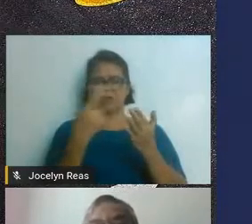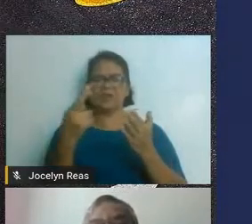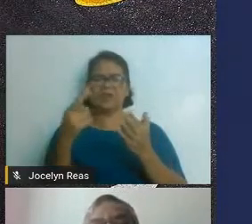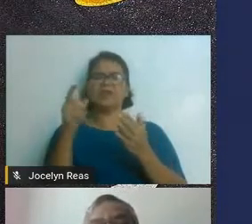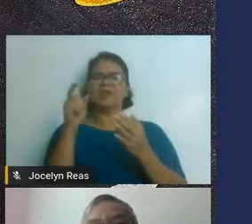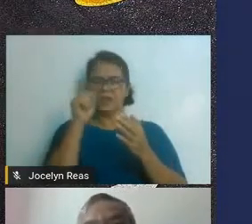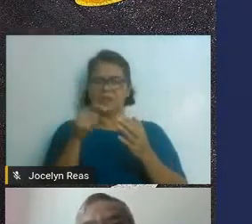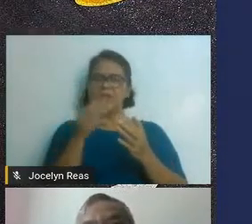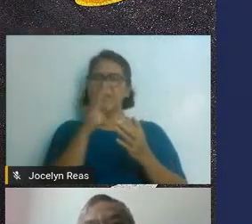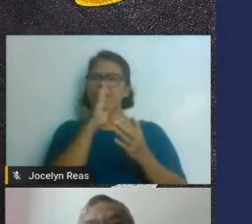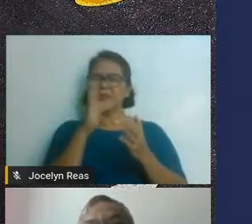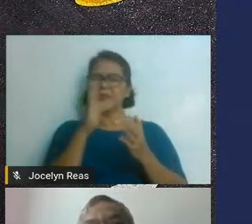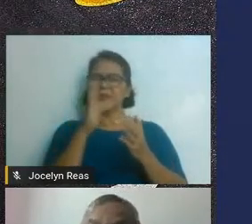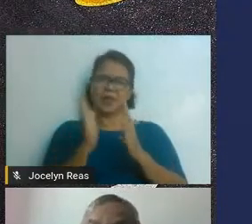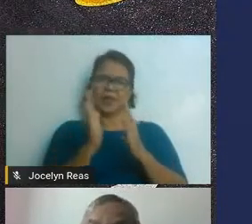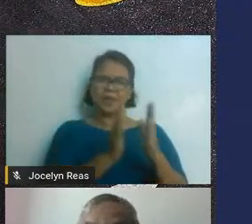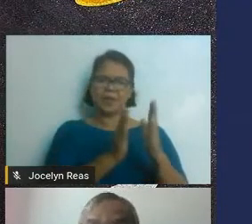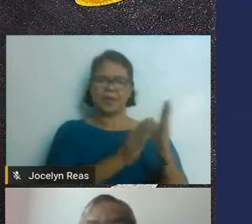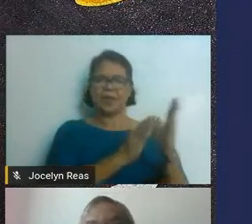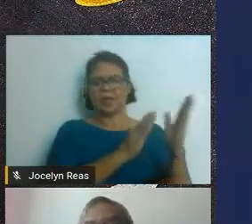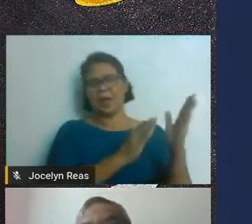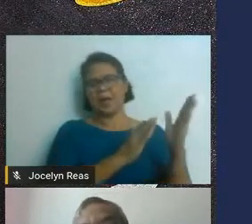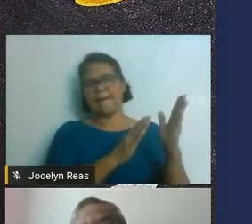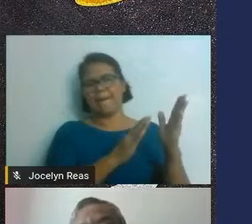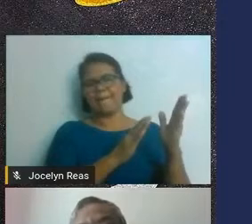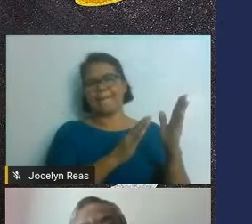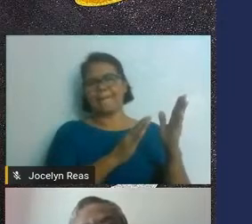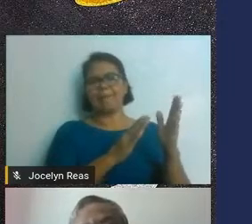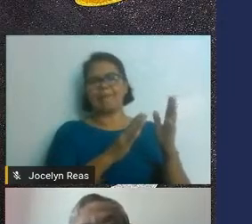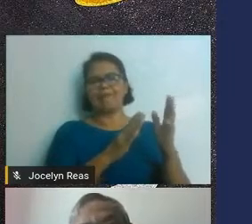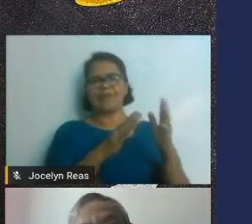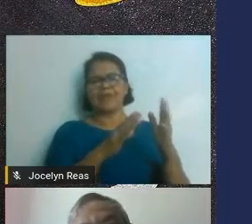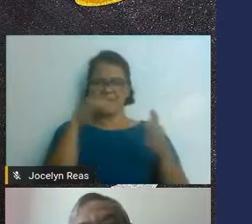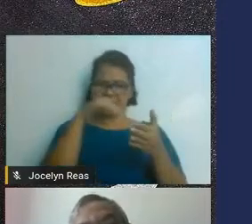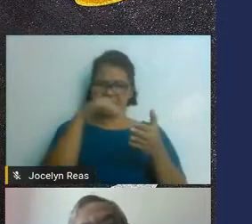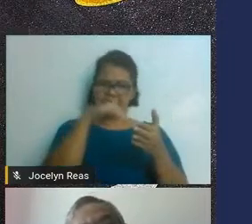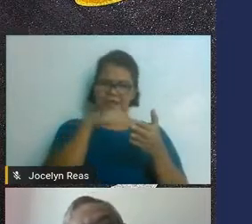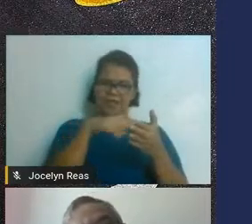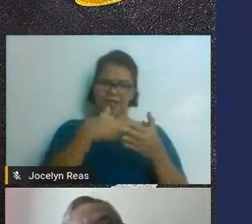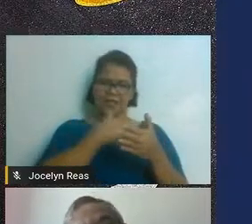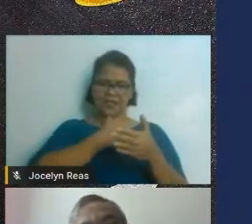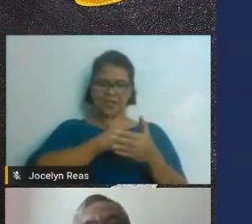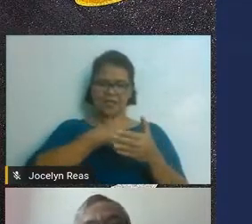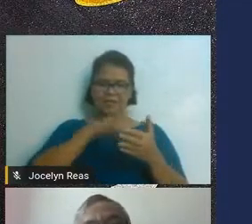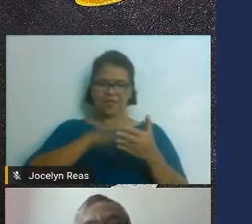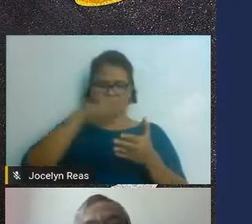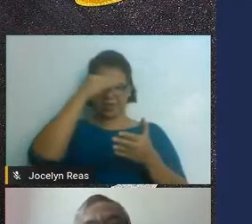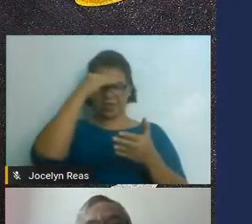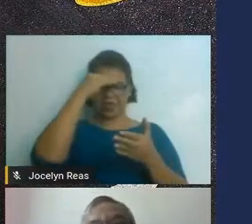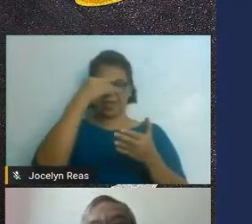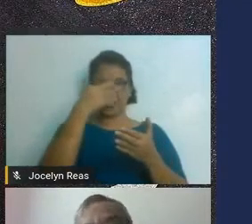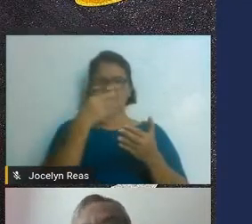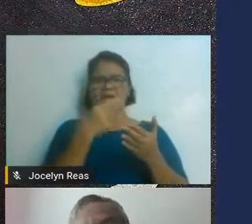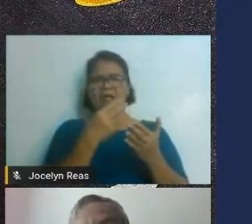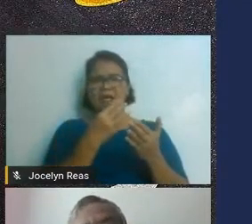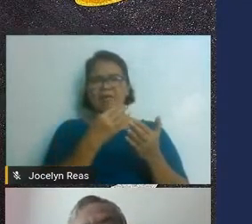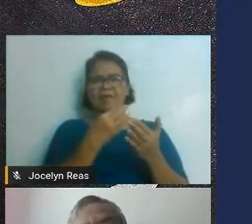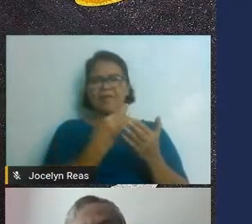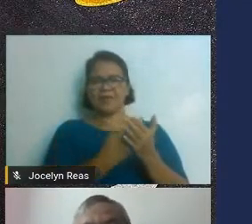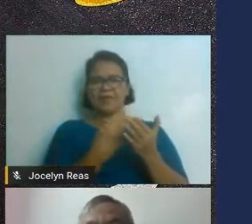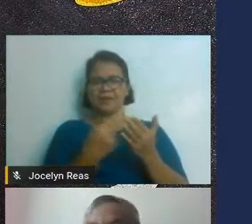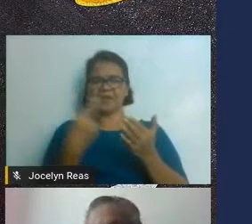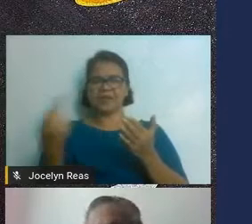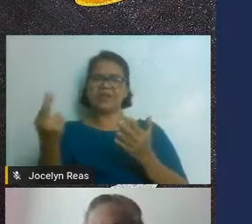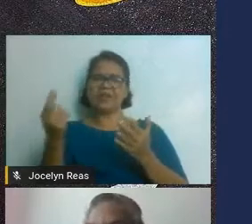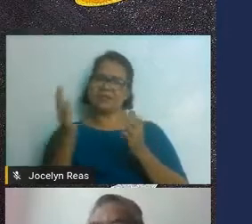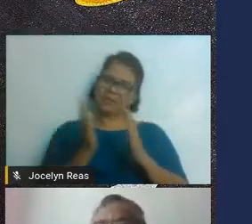week, will study the self-learning modules, will prepare learning activity sheets, will prepare the weekly